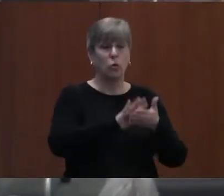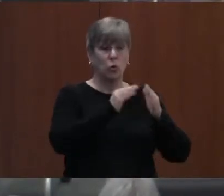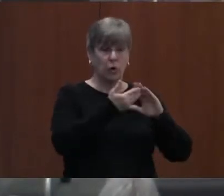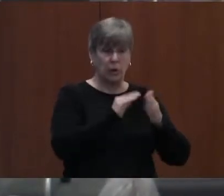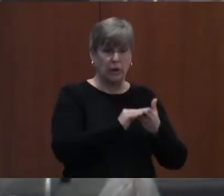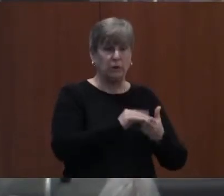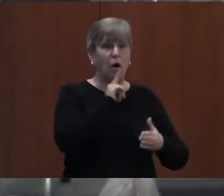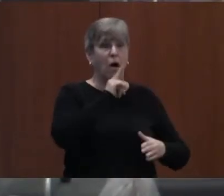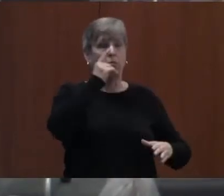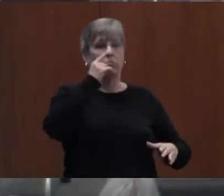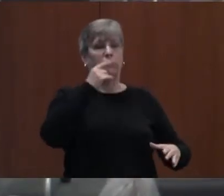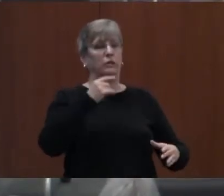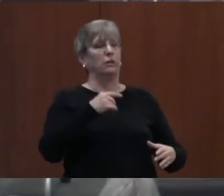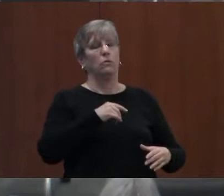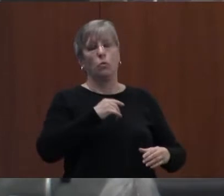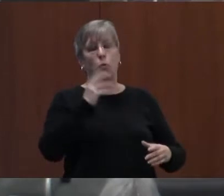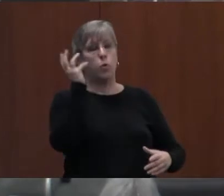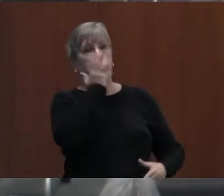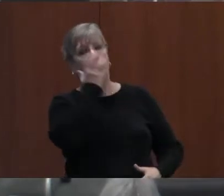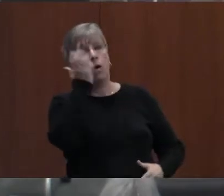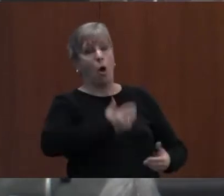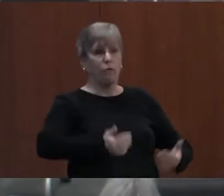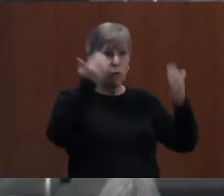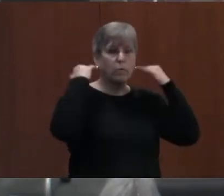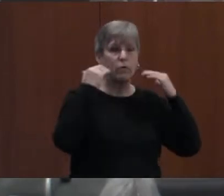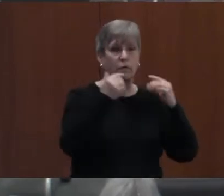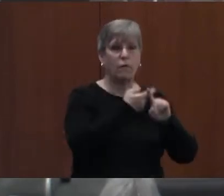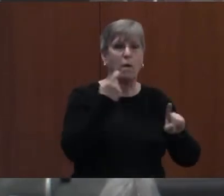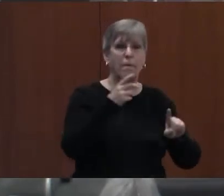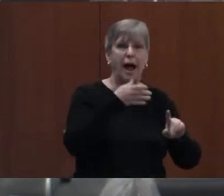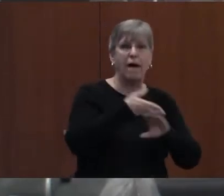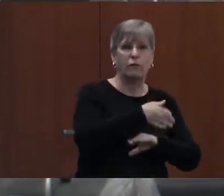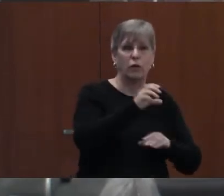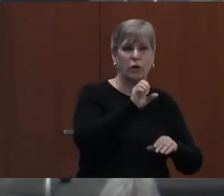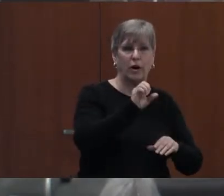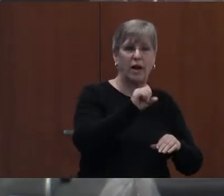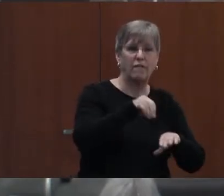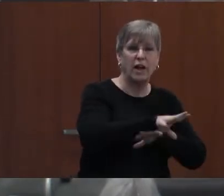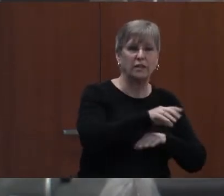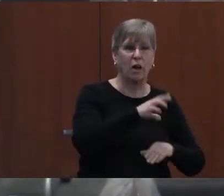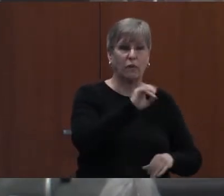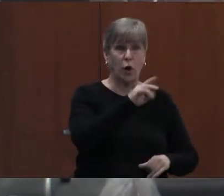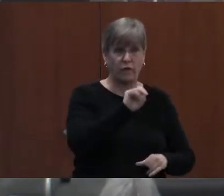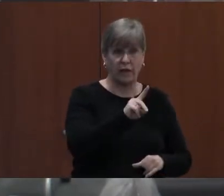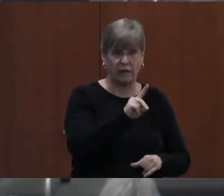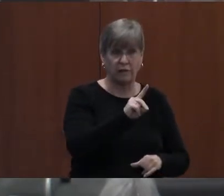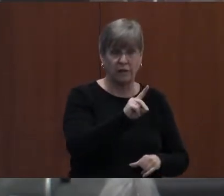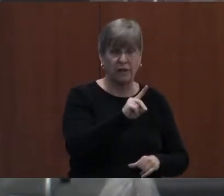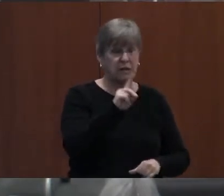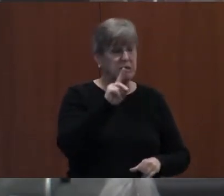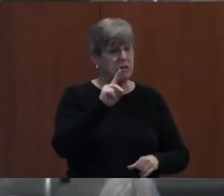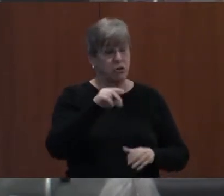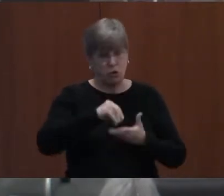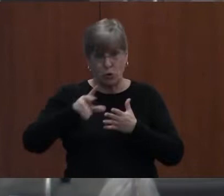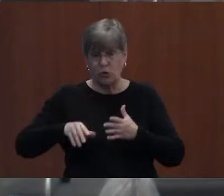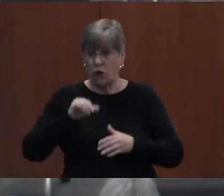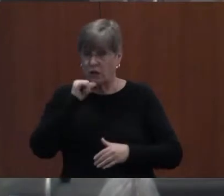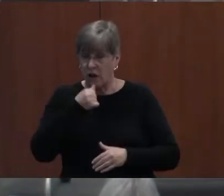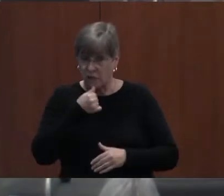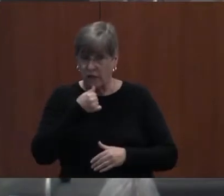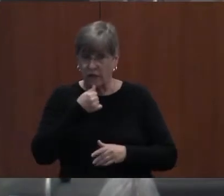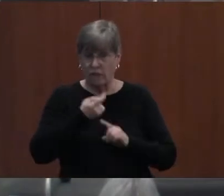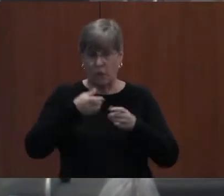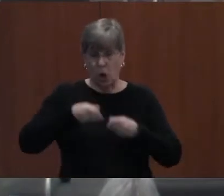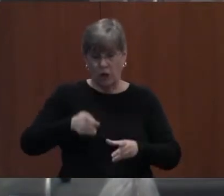are reeling from the after effects of the COVID pandemic. Students are suffering from the loss of in-person instruction during